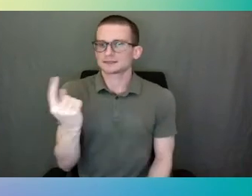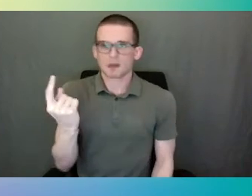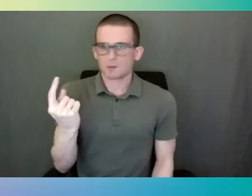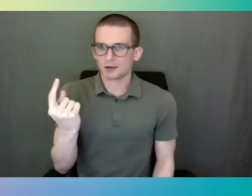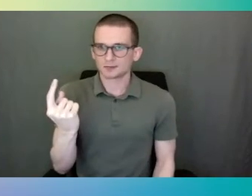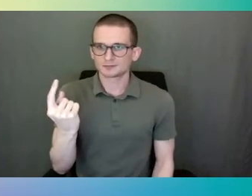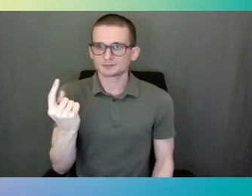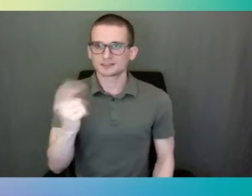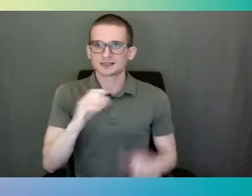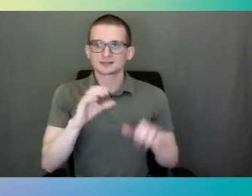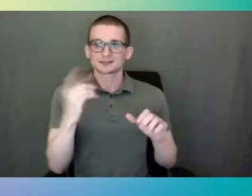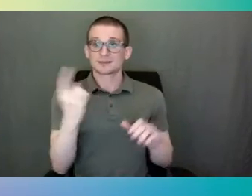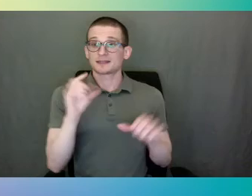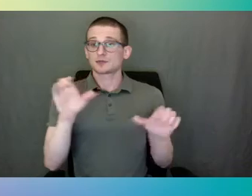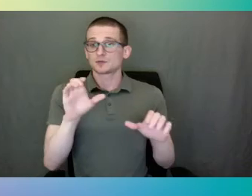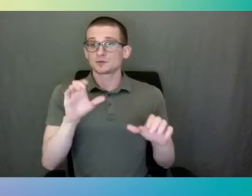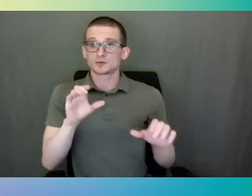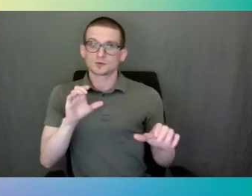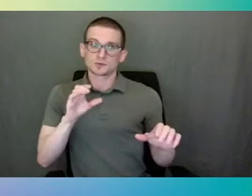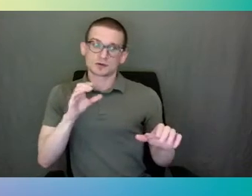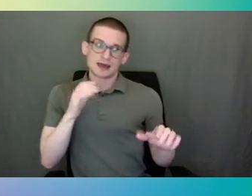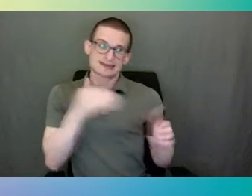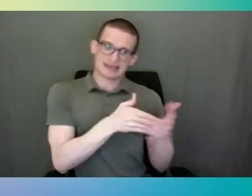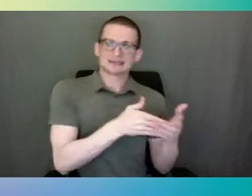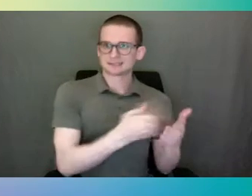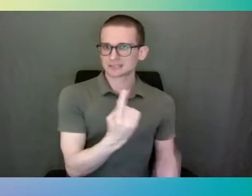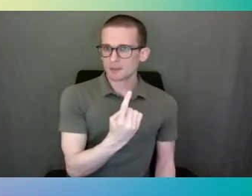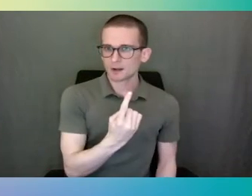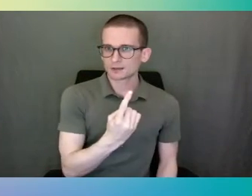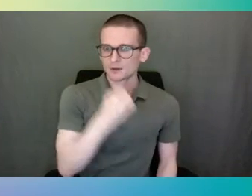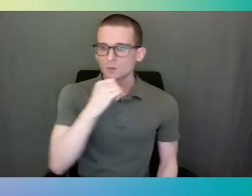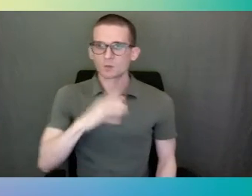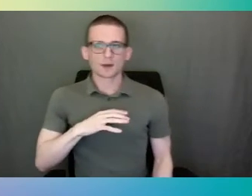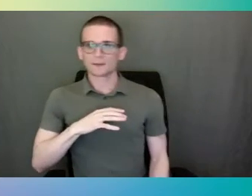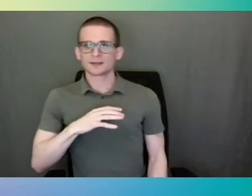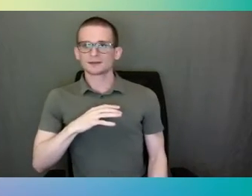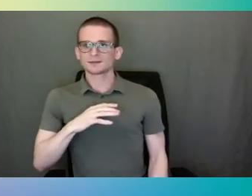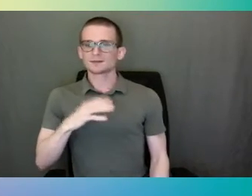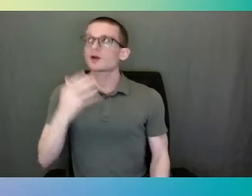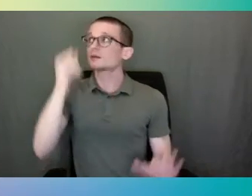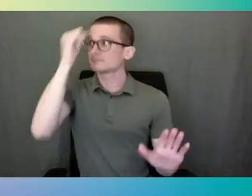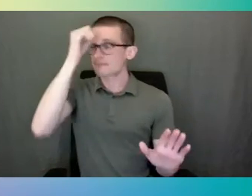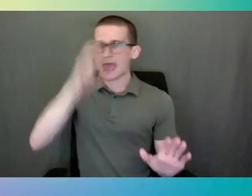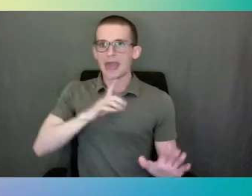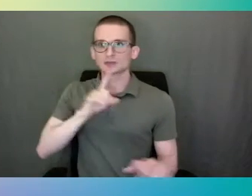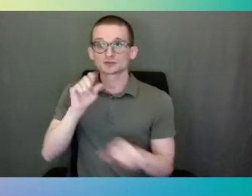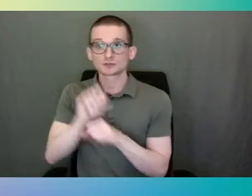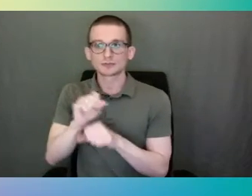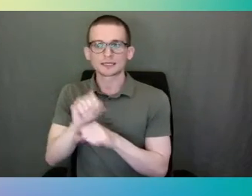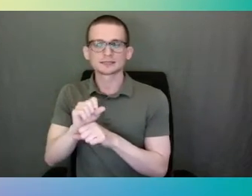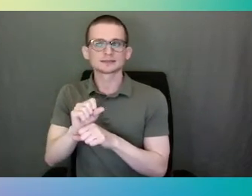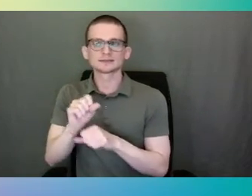to somebody. A real man didn't take the passive or penetrated role that a female